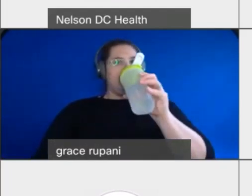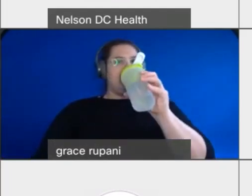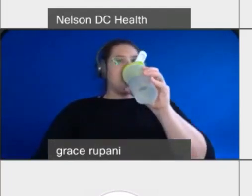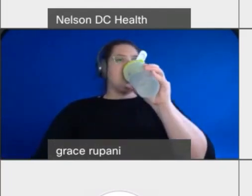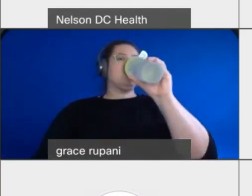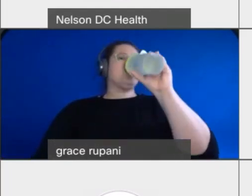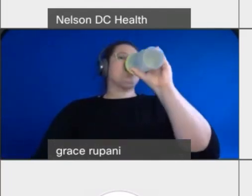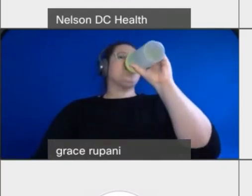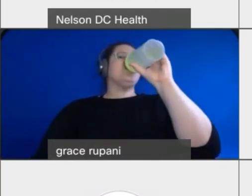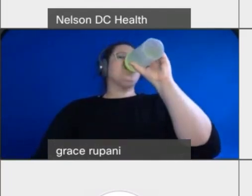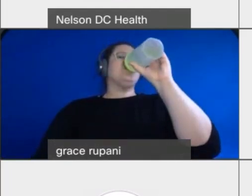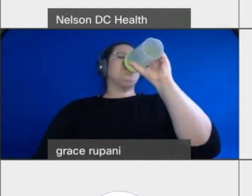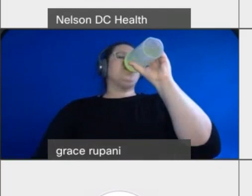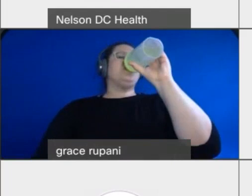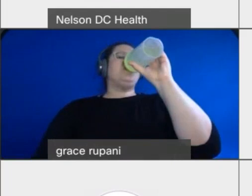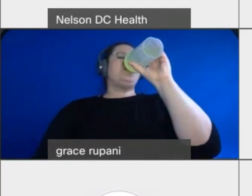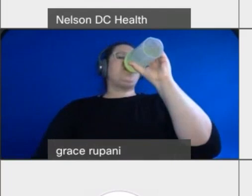Okay, so there's a comment here,